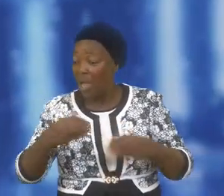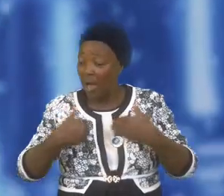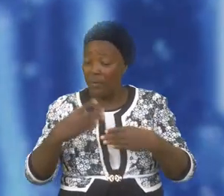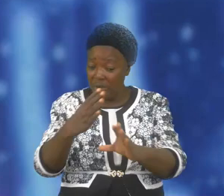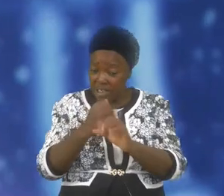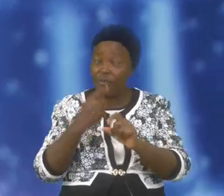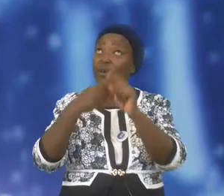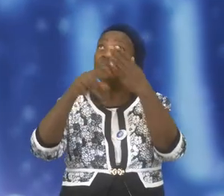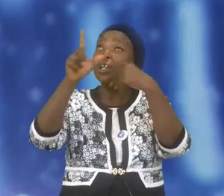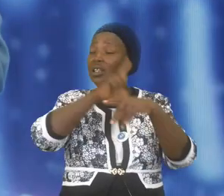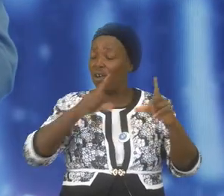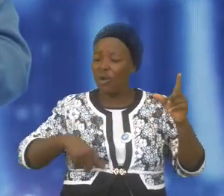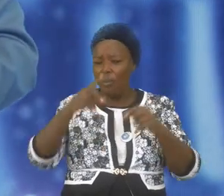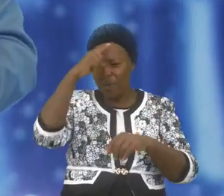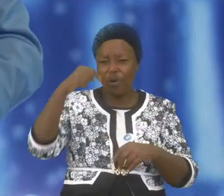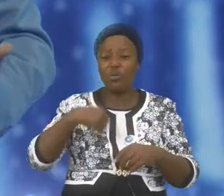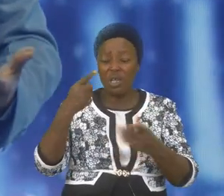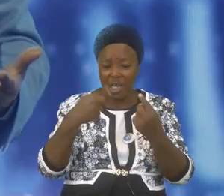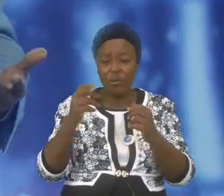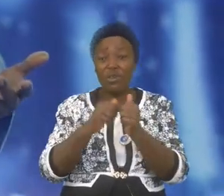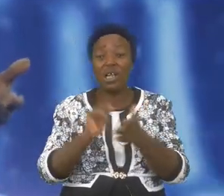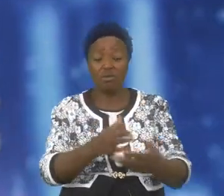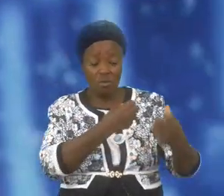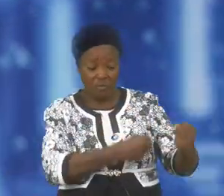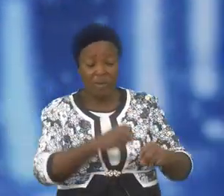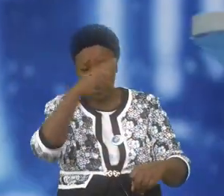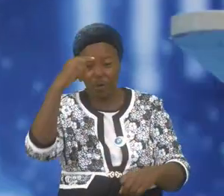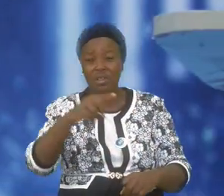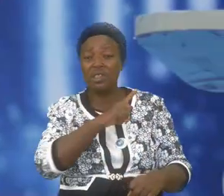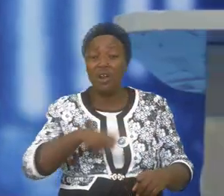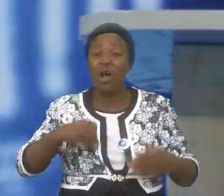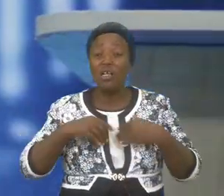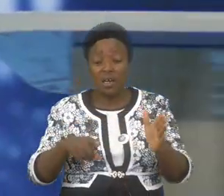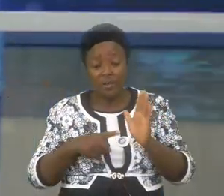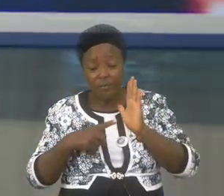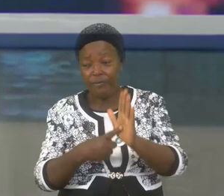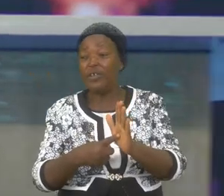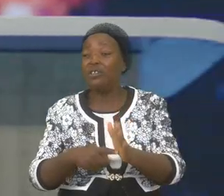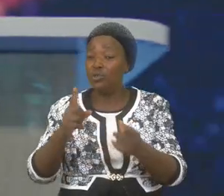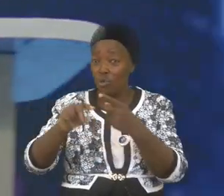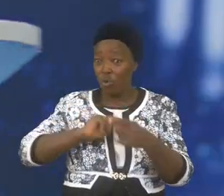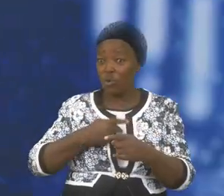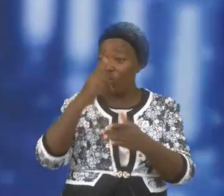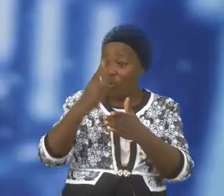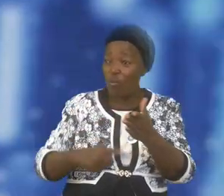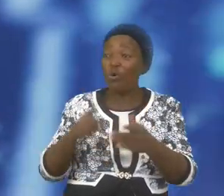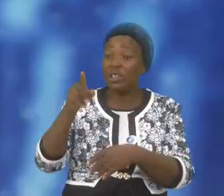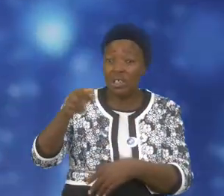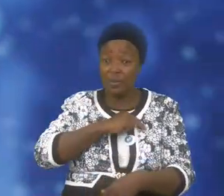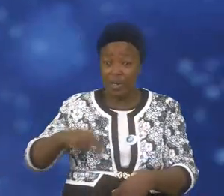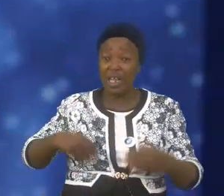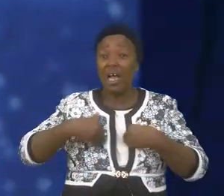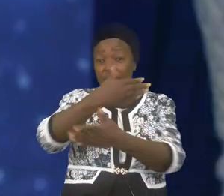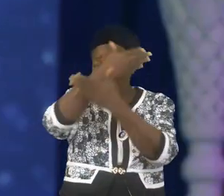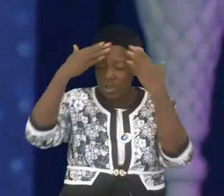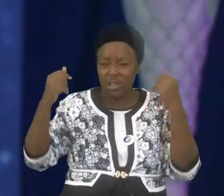had revealed to Nebuchadnezzar that he forgot. They said, take us to the king. And then he called to the